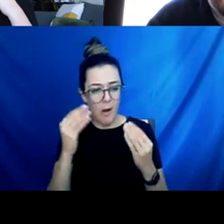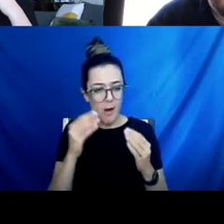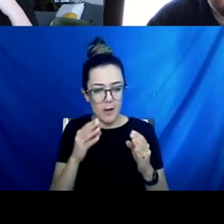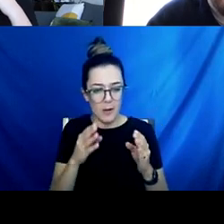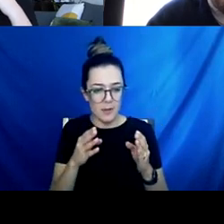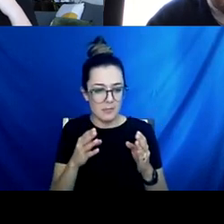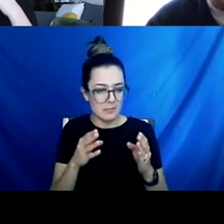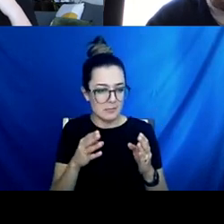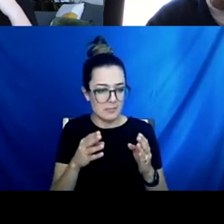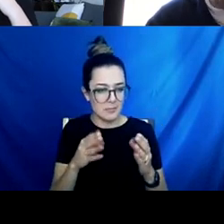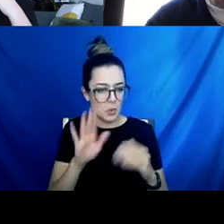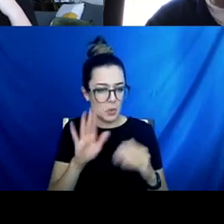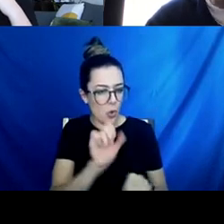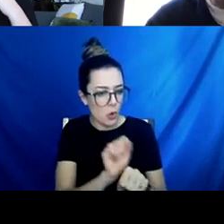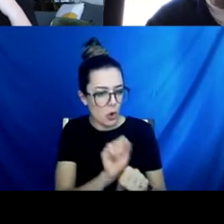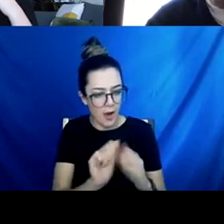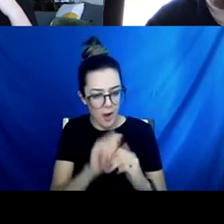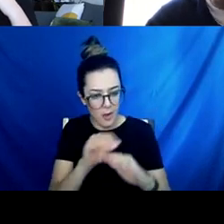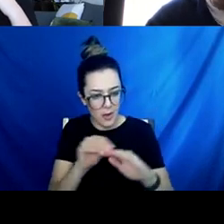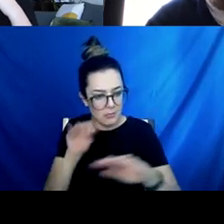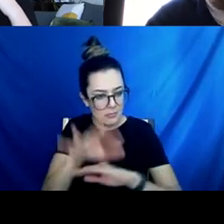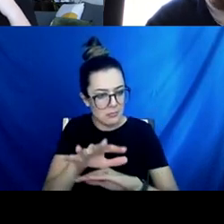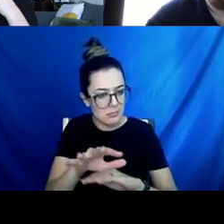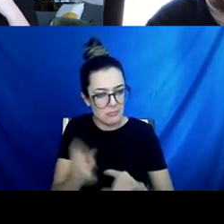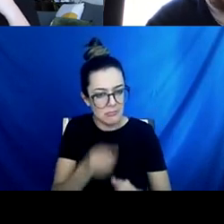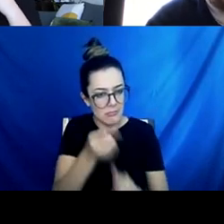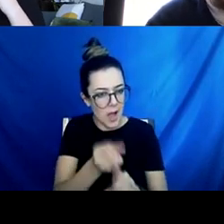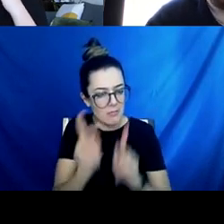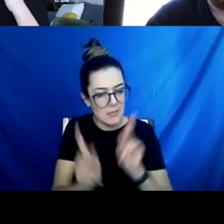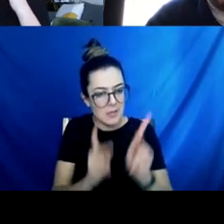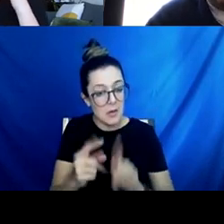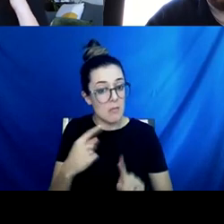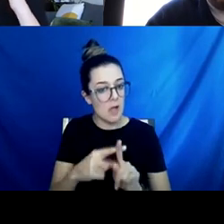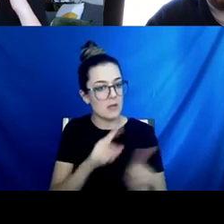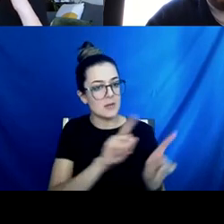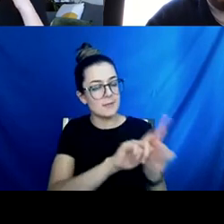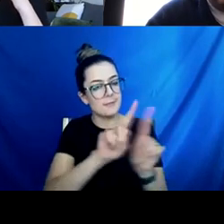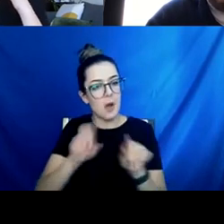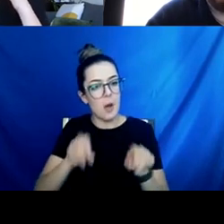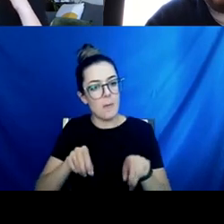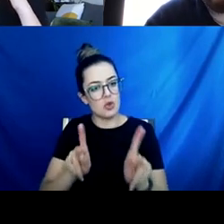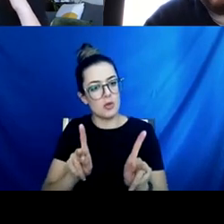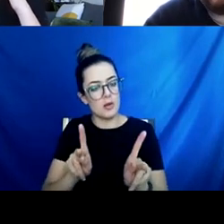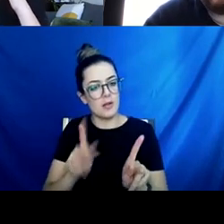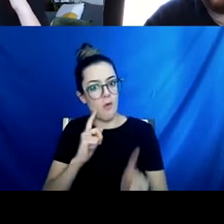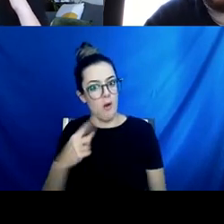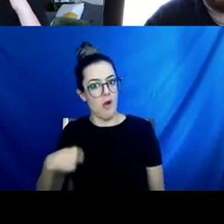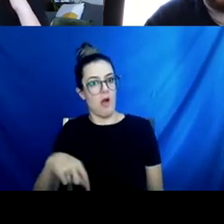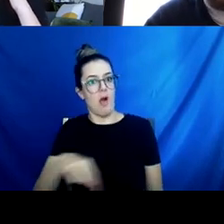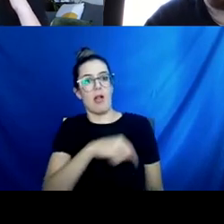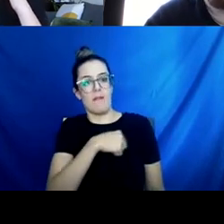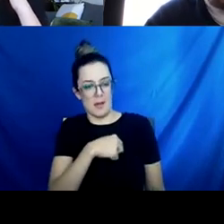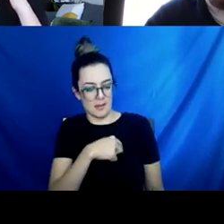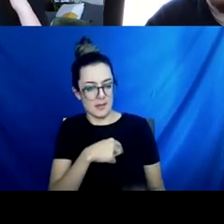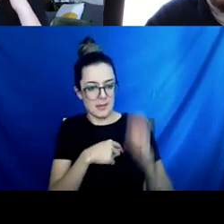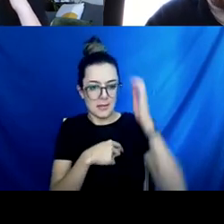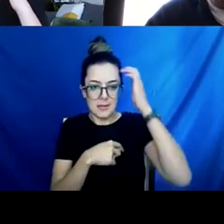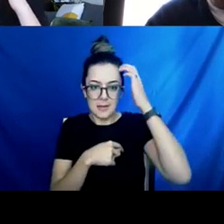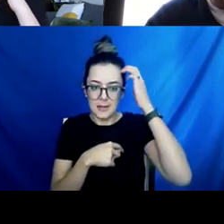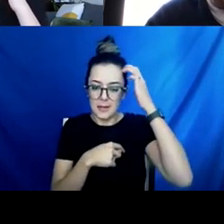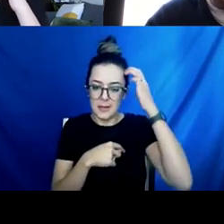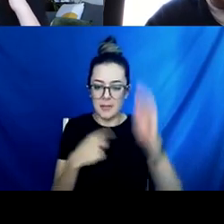stopped too, but I think that's a very bad thing. I think we've become desensitized. I don't know how we change that though. I mean,